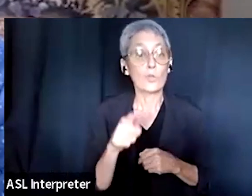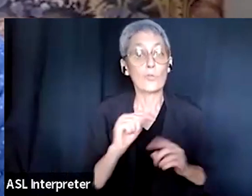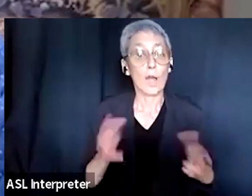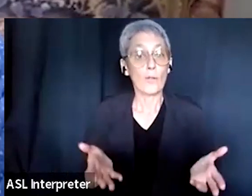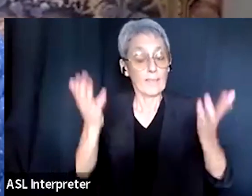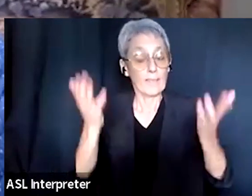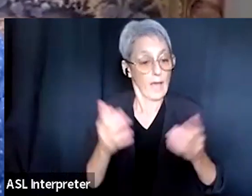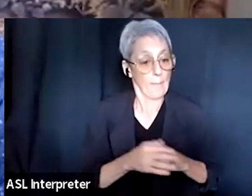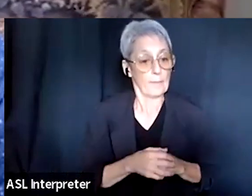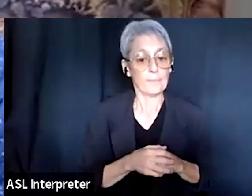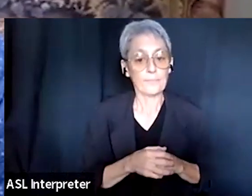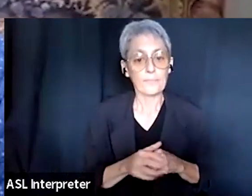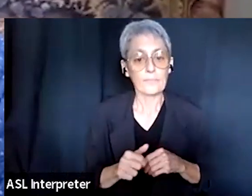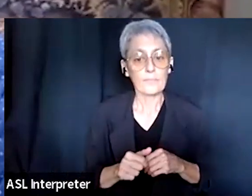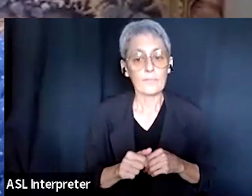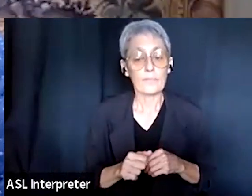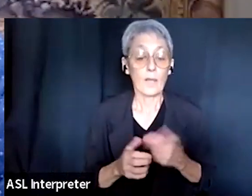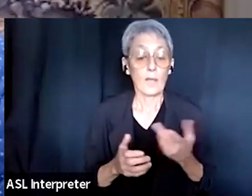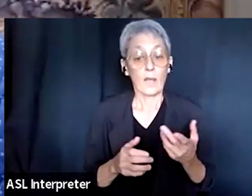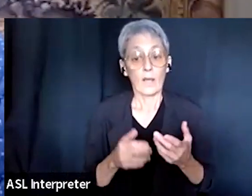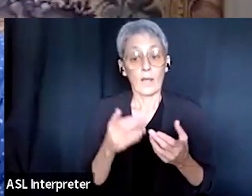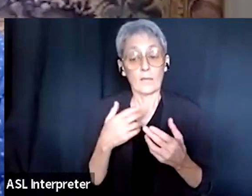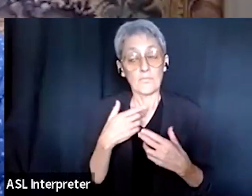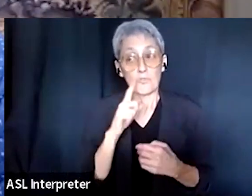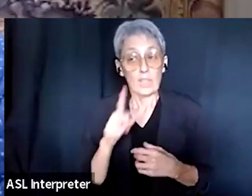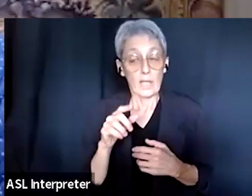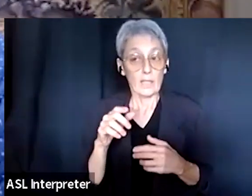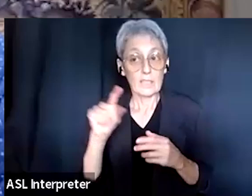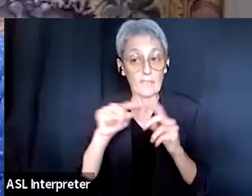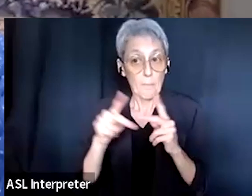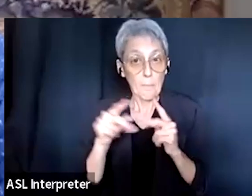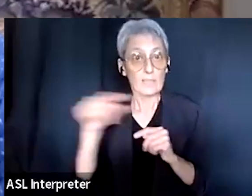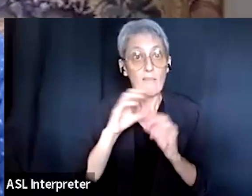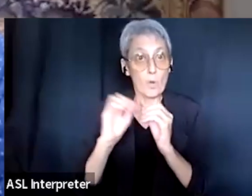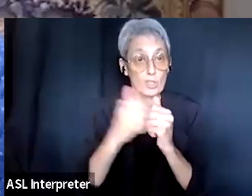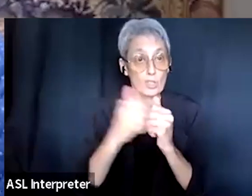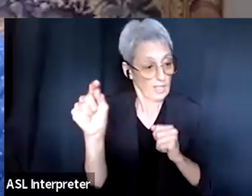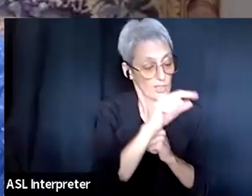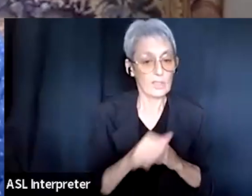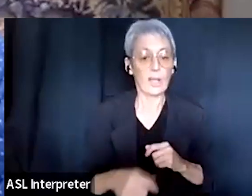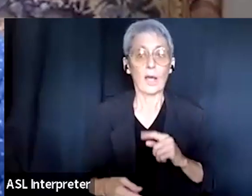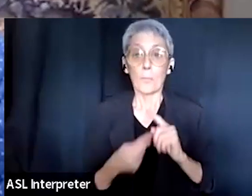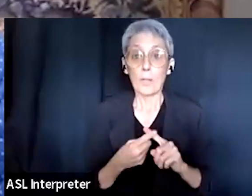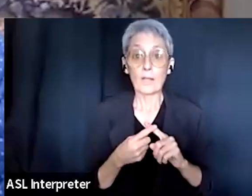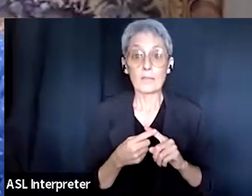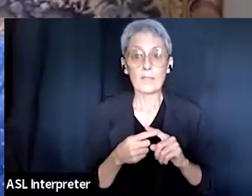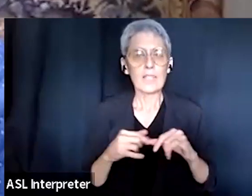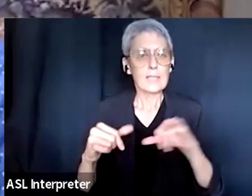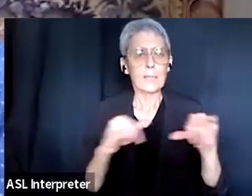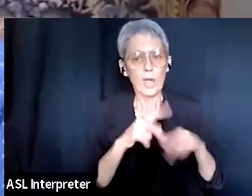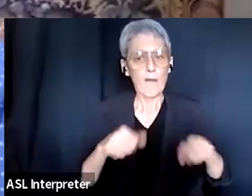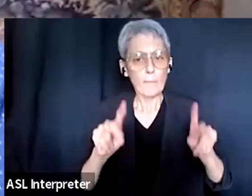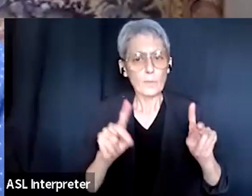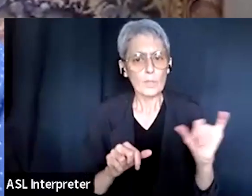only the fact that there are similar challenges in different places, but there are also similar opportunities if we can stick